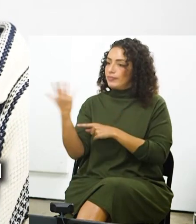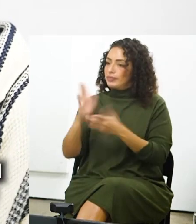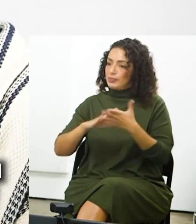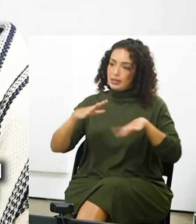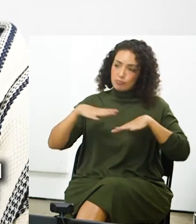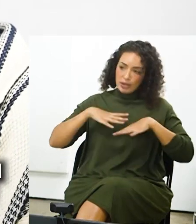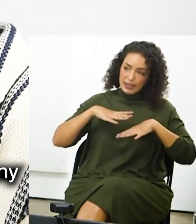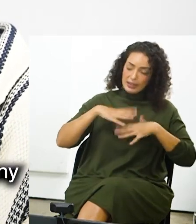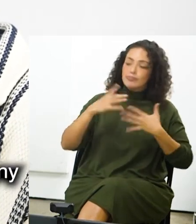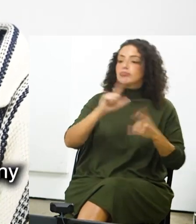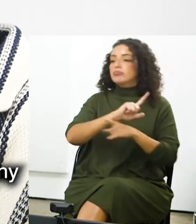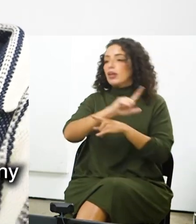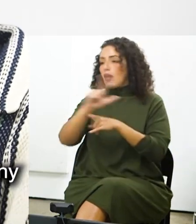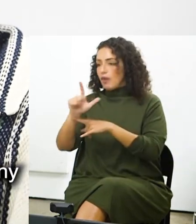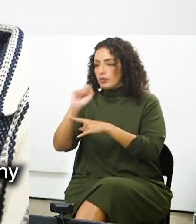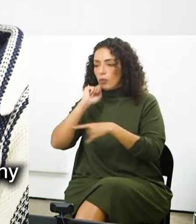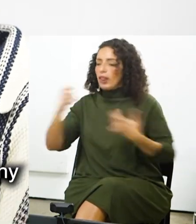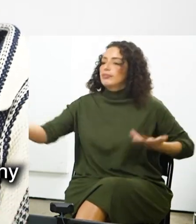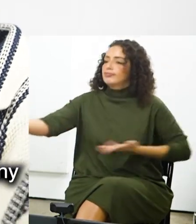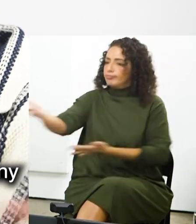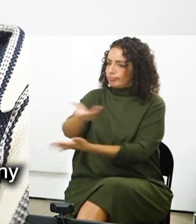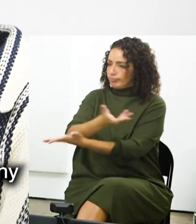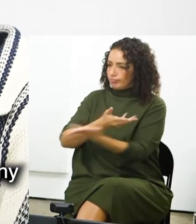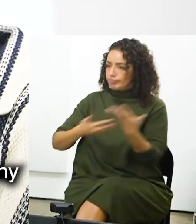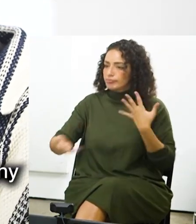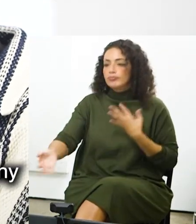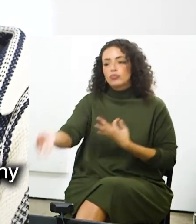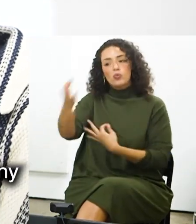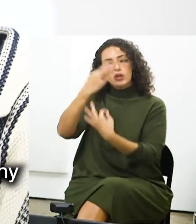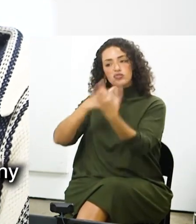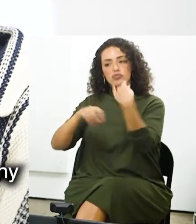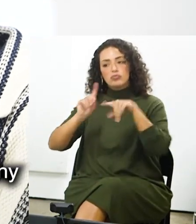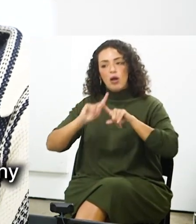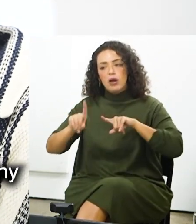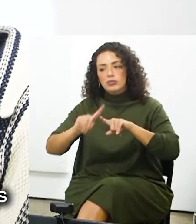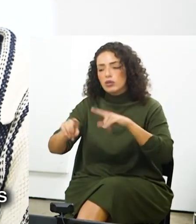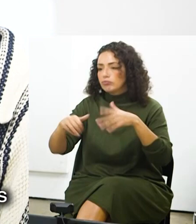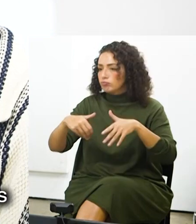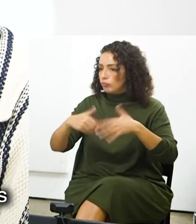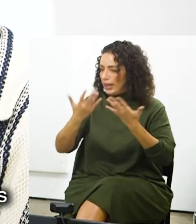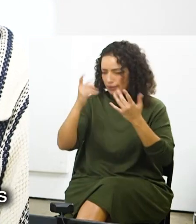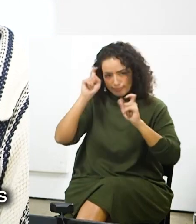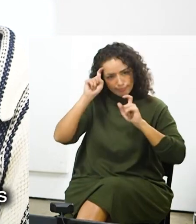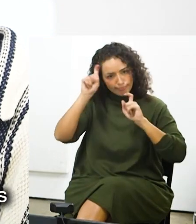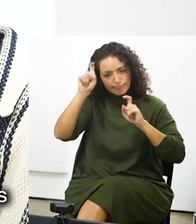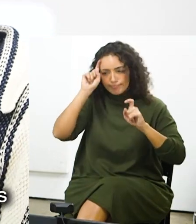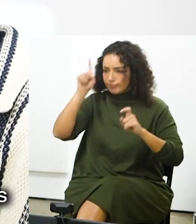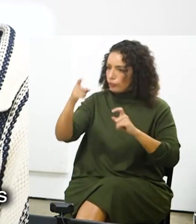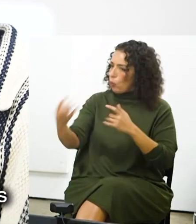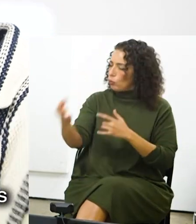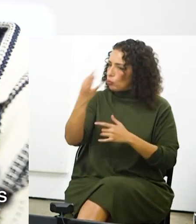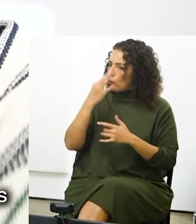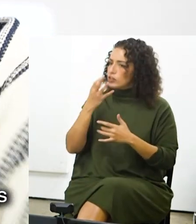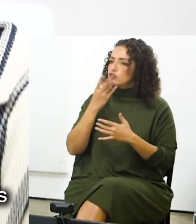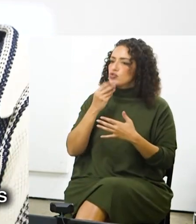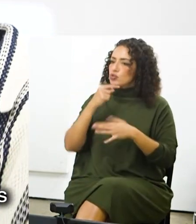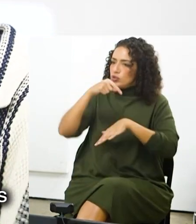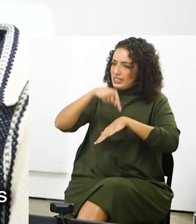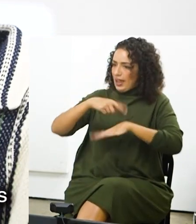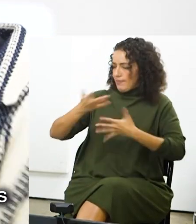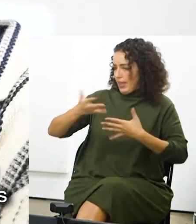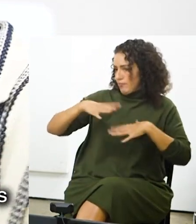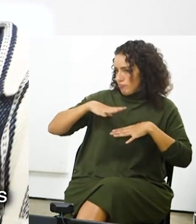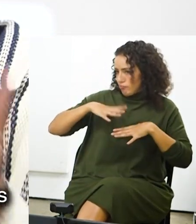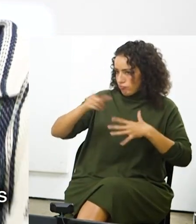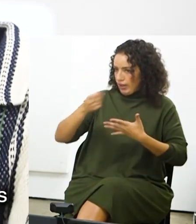the time just to have a bit of discussion between us, the Q&A. So if you have any thoughts or anything you'd like to bring up, please use that time to do that, because this is much about us all